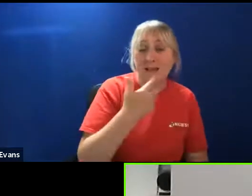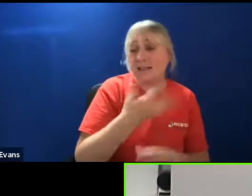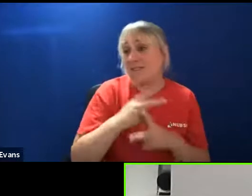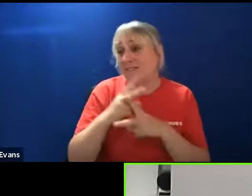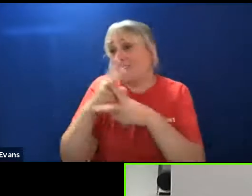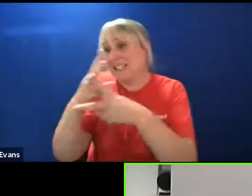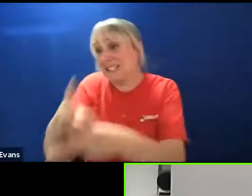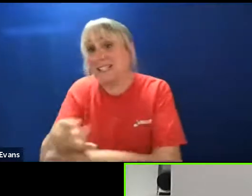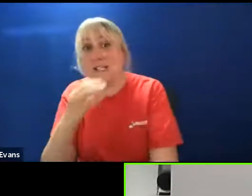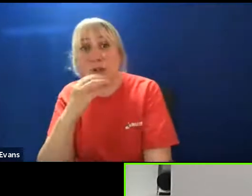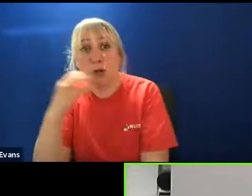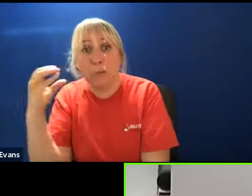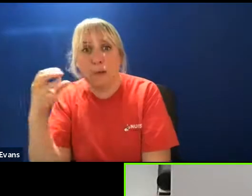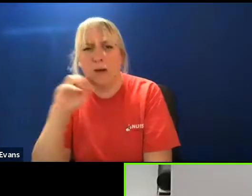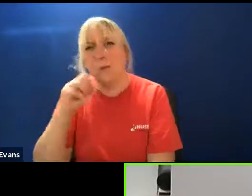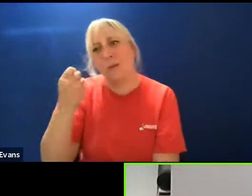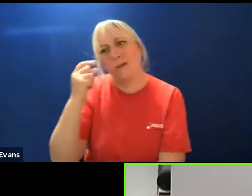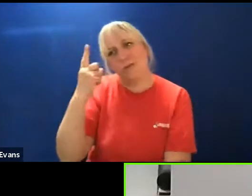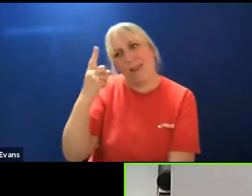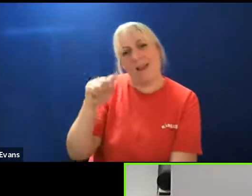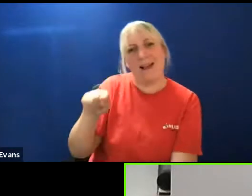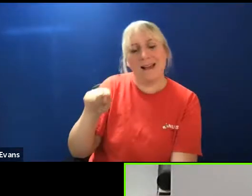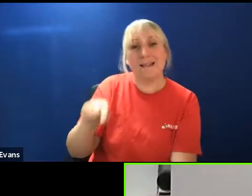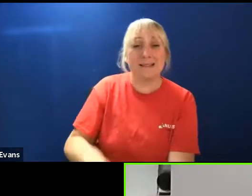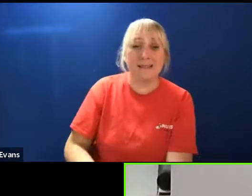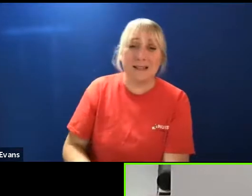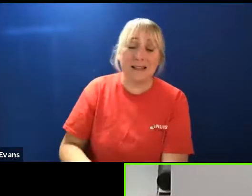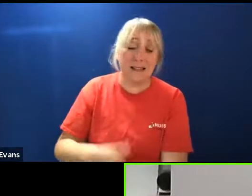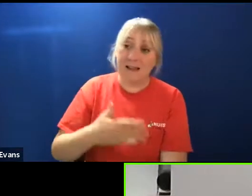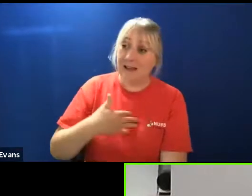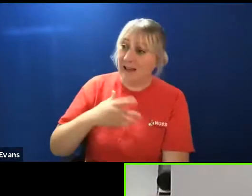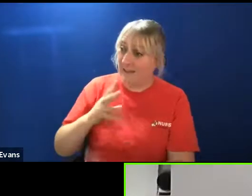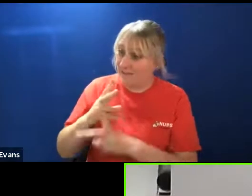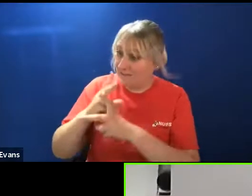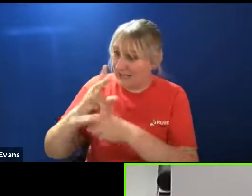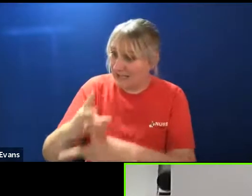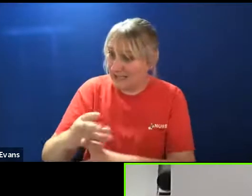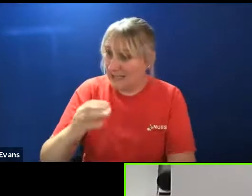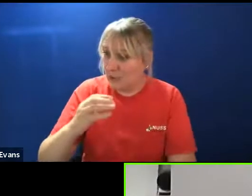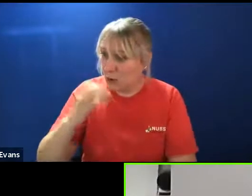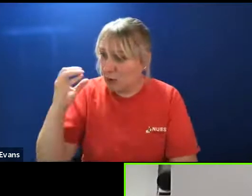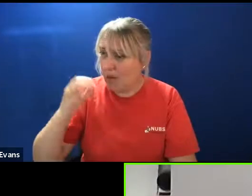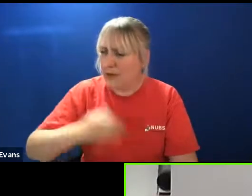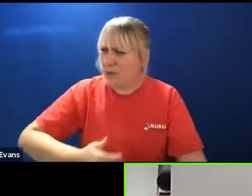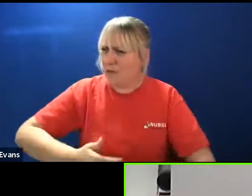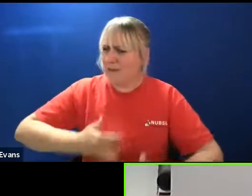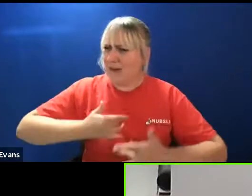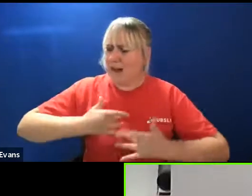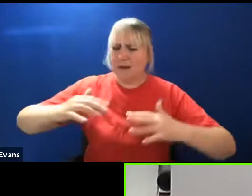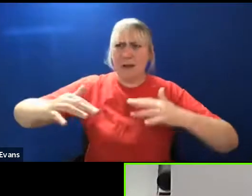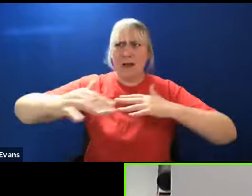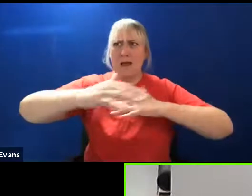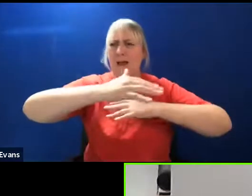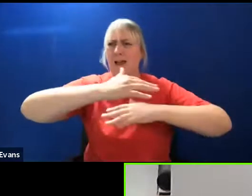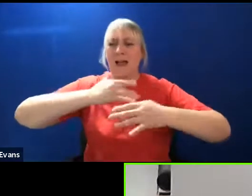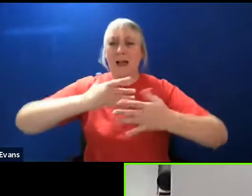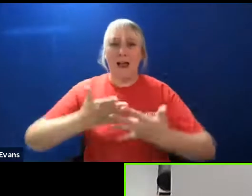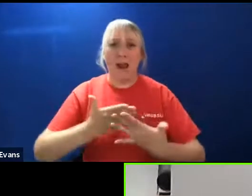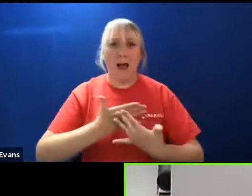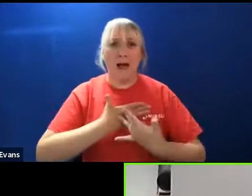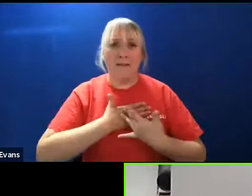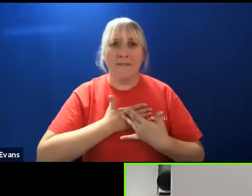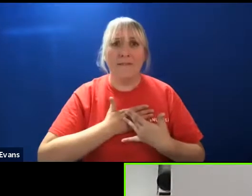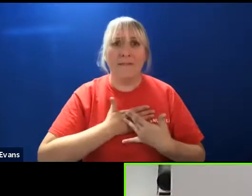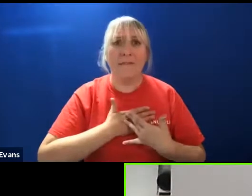island. When I visited Cuba myself, I was overwhelmed by the sense of love that permeates every aspect of Cuban society and